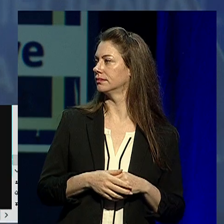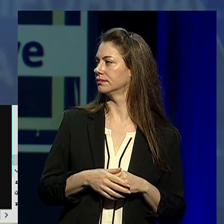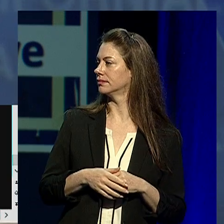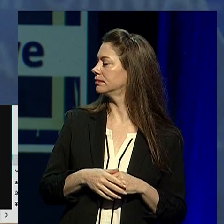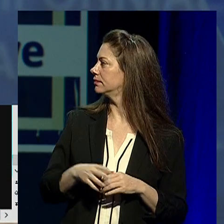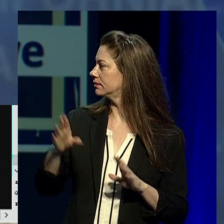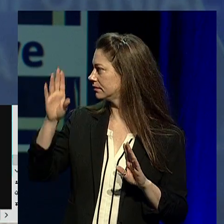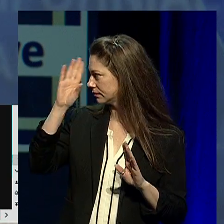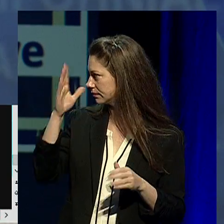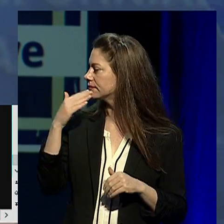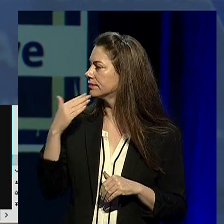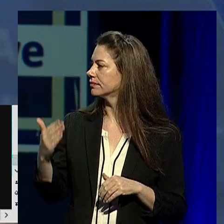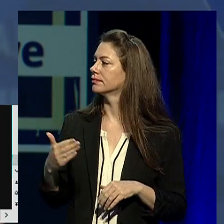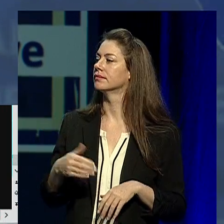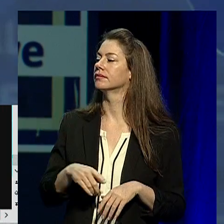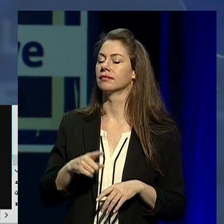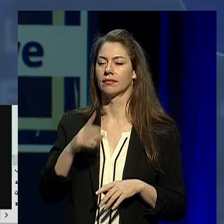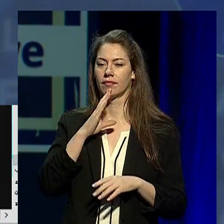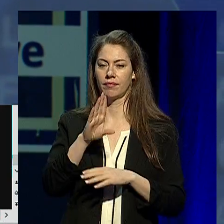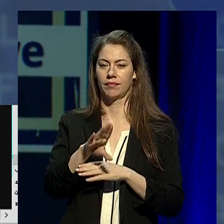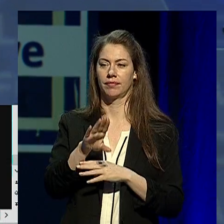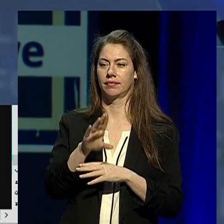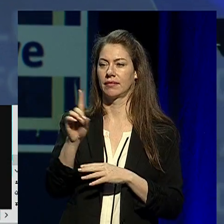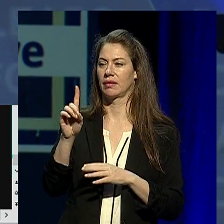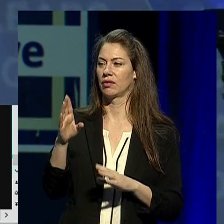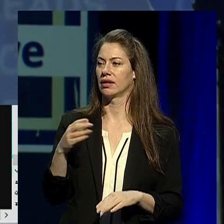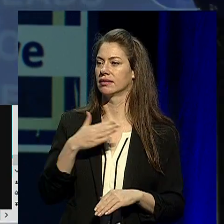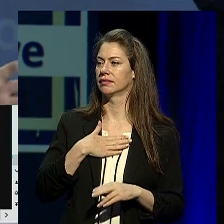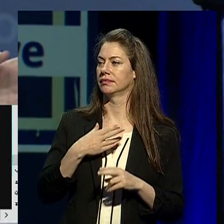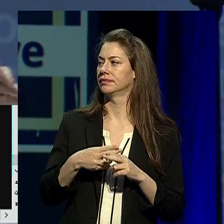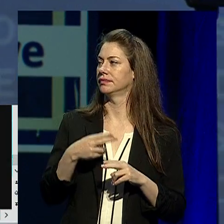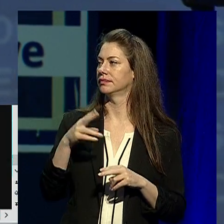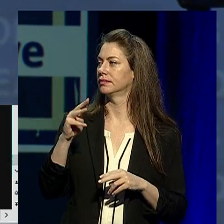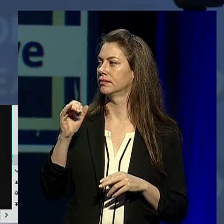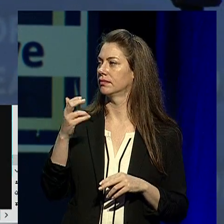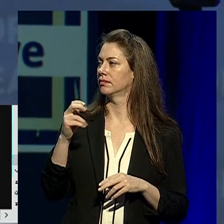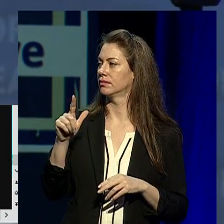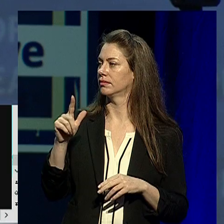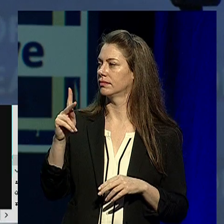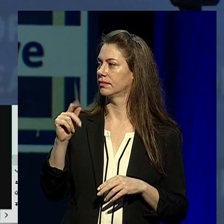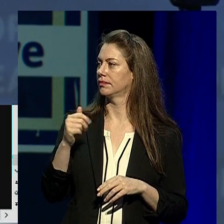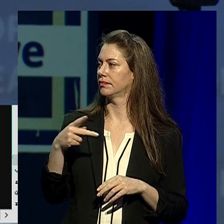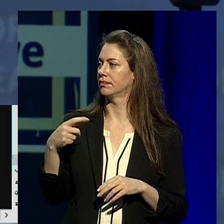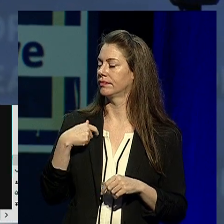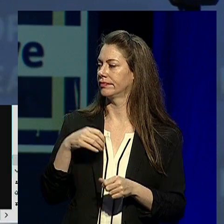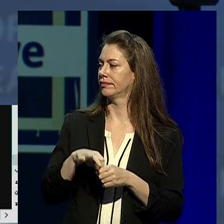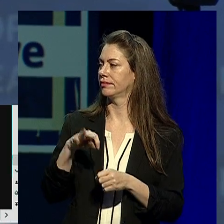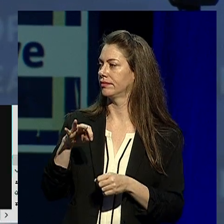Thank you, Sandra. Good afternoon, Democrats. My name is Michael Kapp, and like Sandra, I was